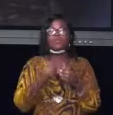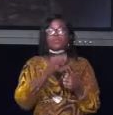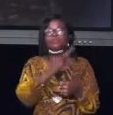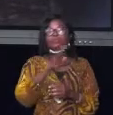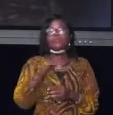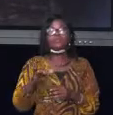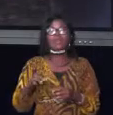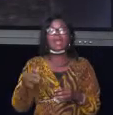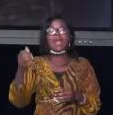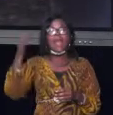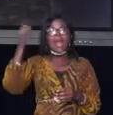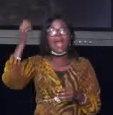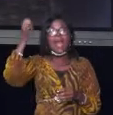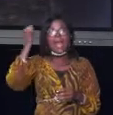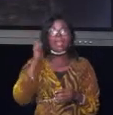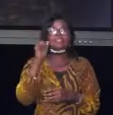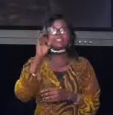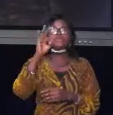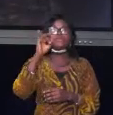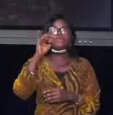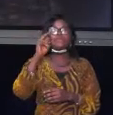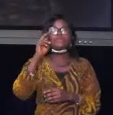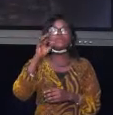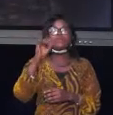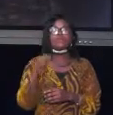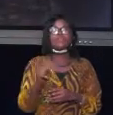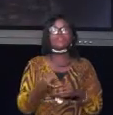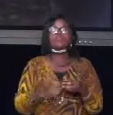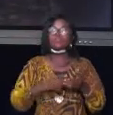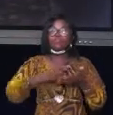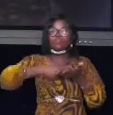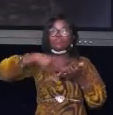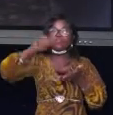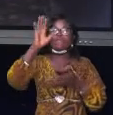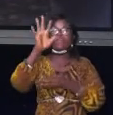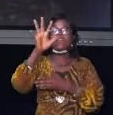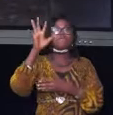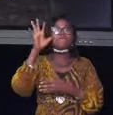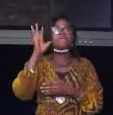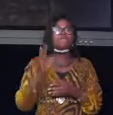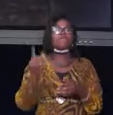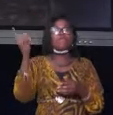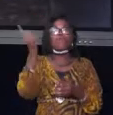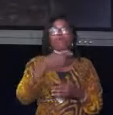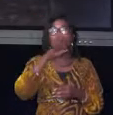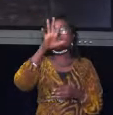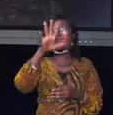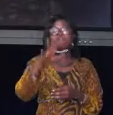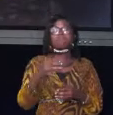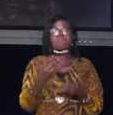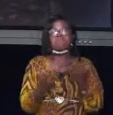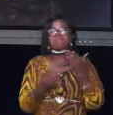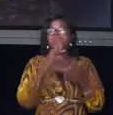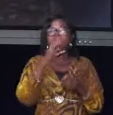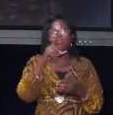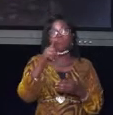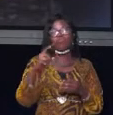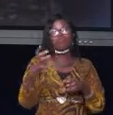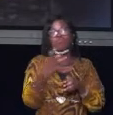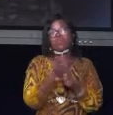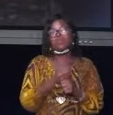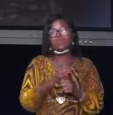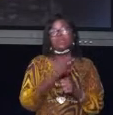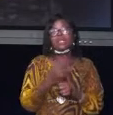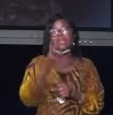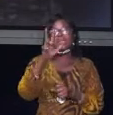done, pupils. Auntie scored 5 out of 5. What about you? Okay, 4. You